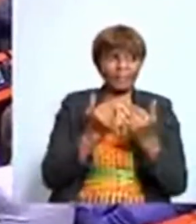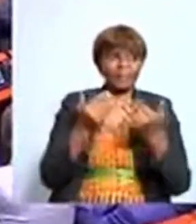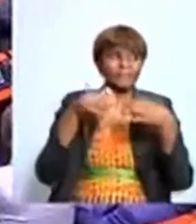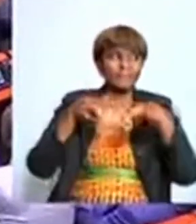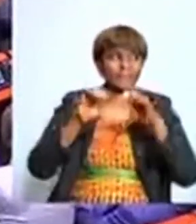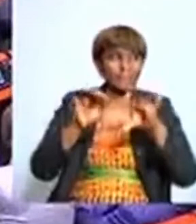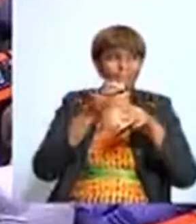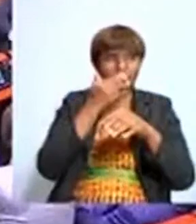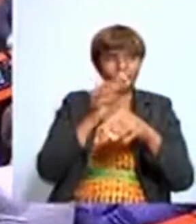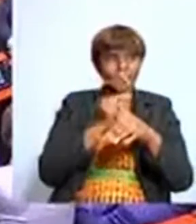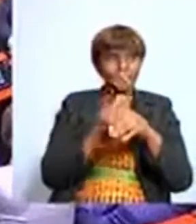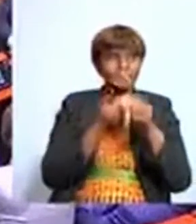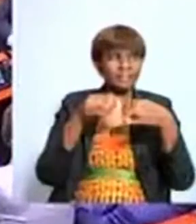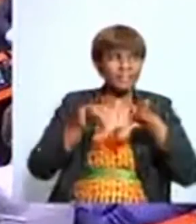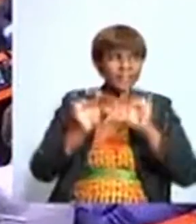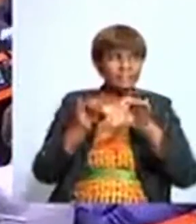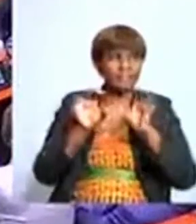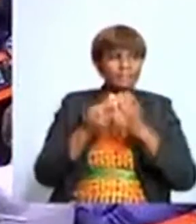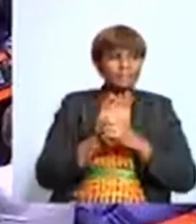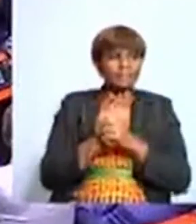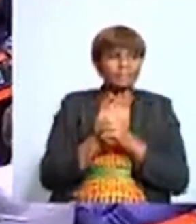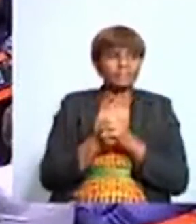progress.